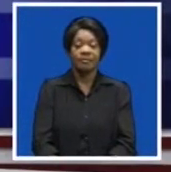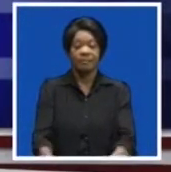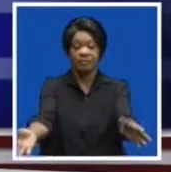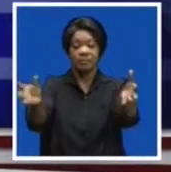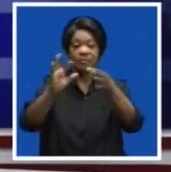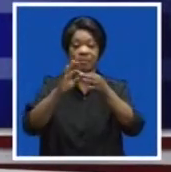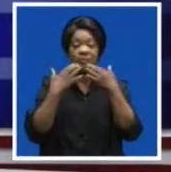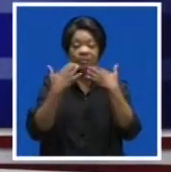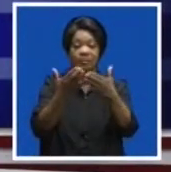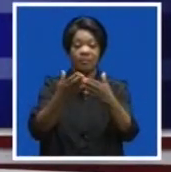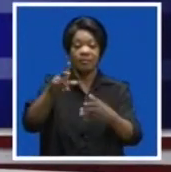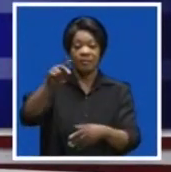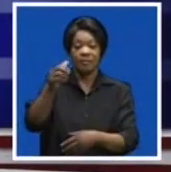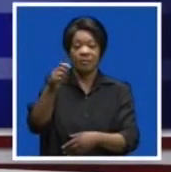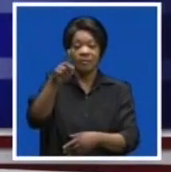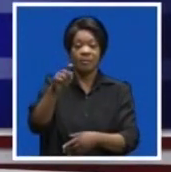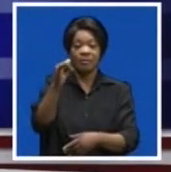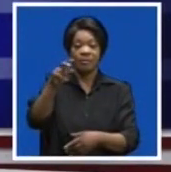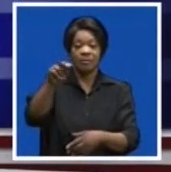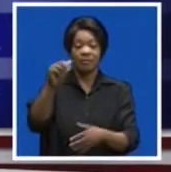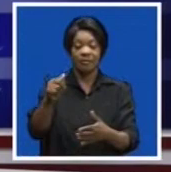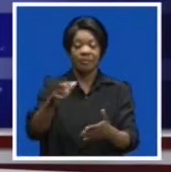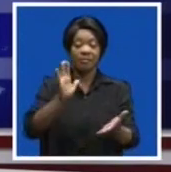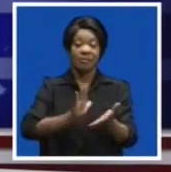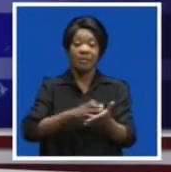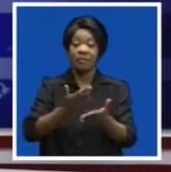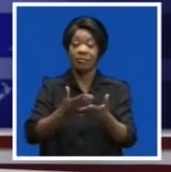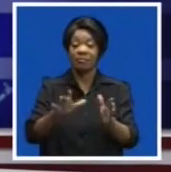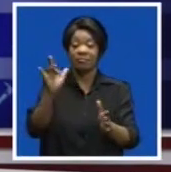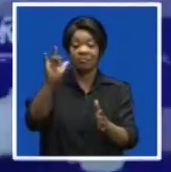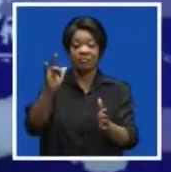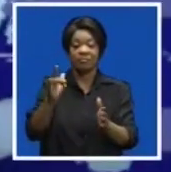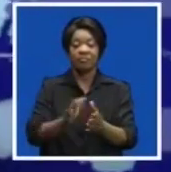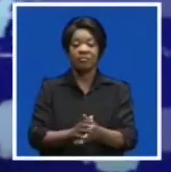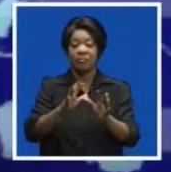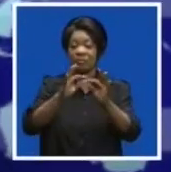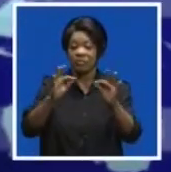Thank you for joining us. I'm Patsy Nahankanga and Loveness Chupa with the details.